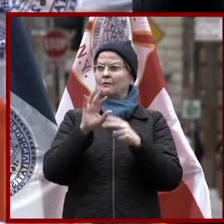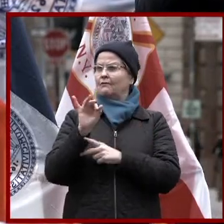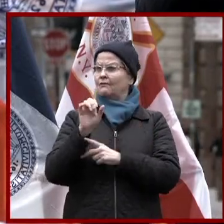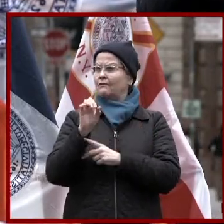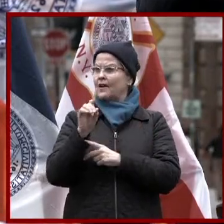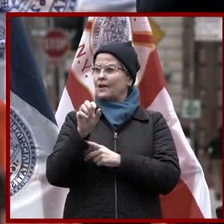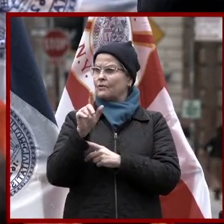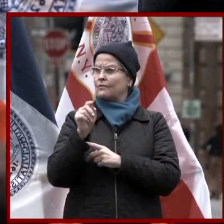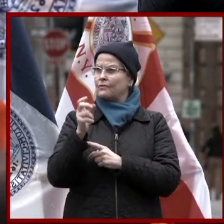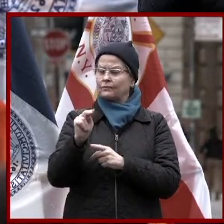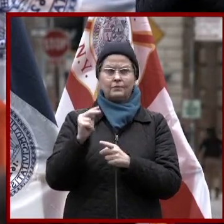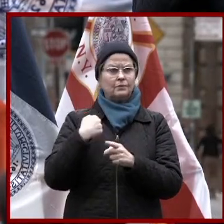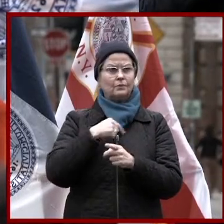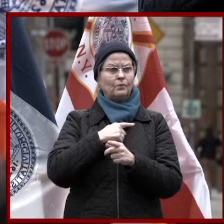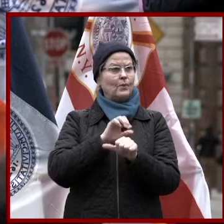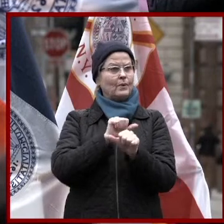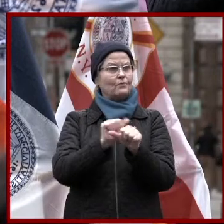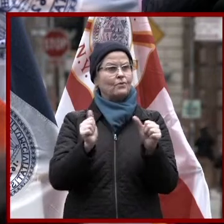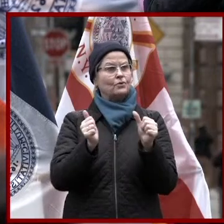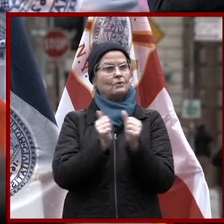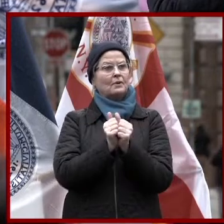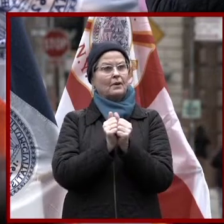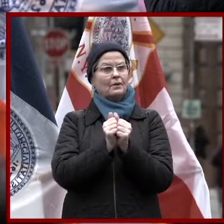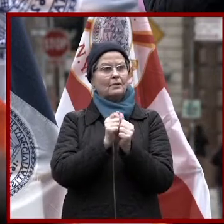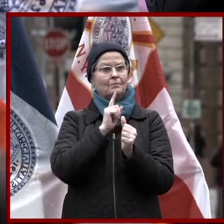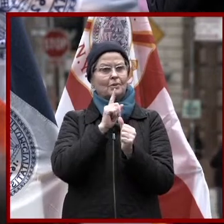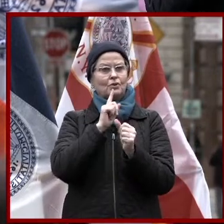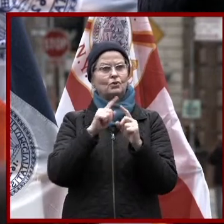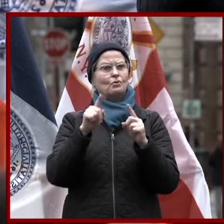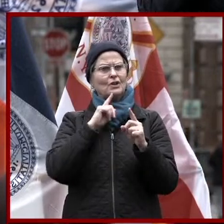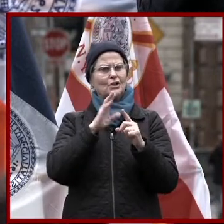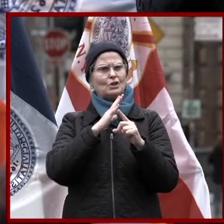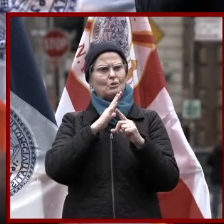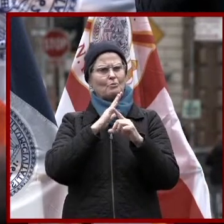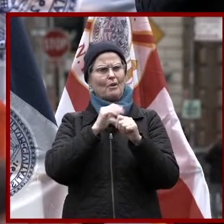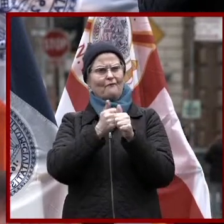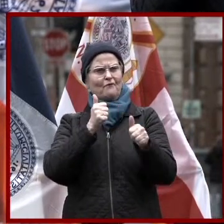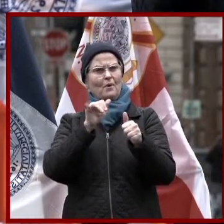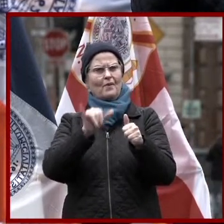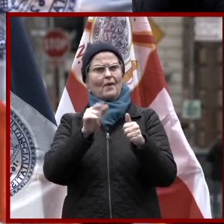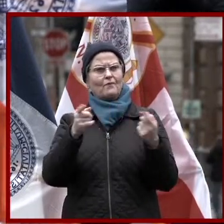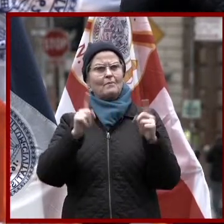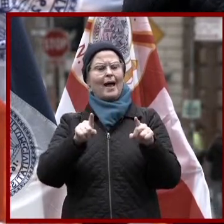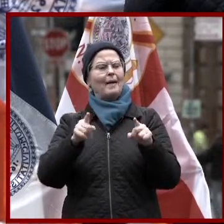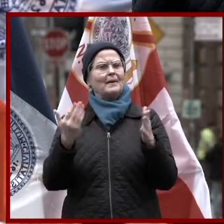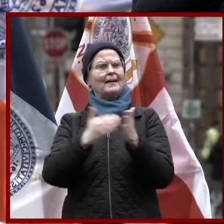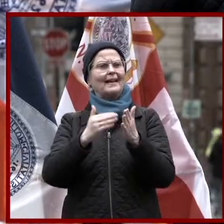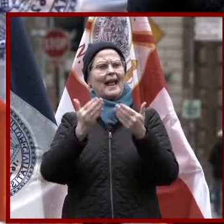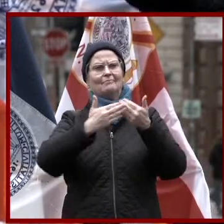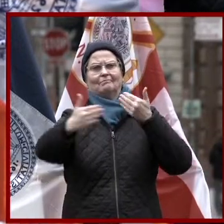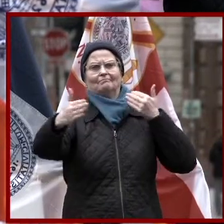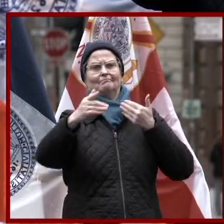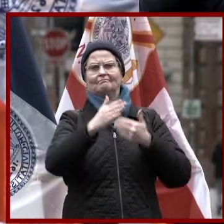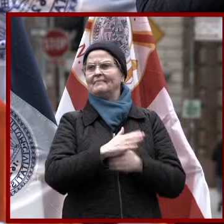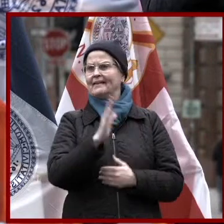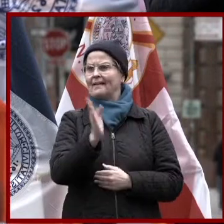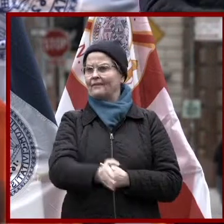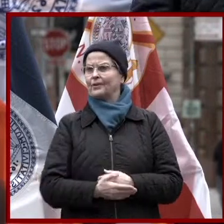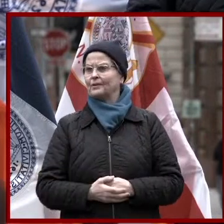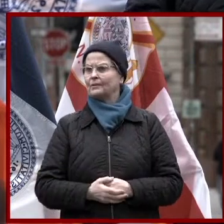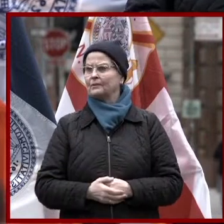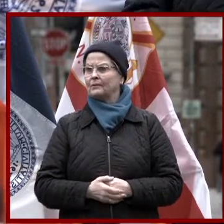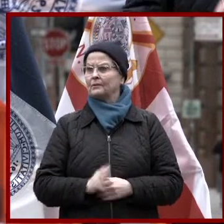world to make sure that we did something that those workers would never go have to go through anything like that again. And so we created